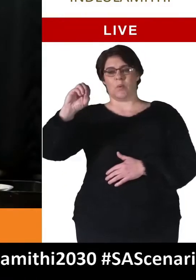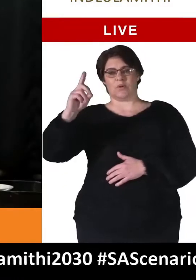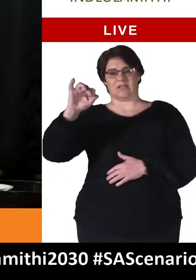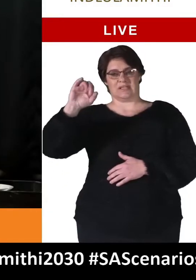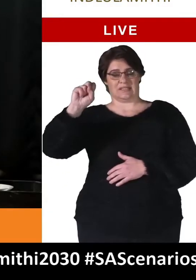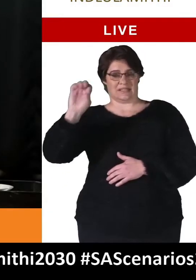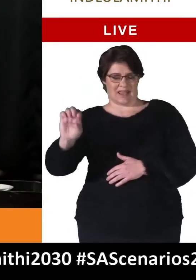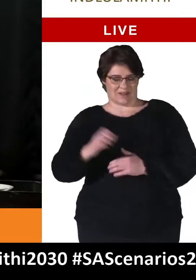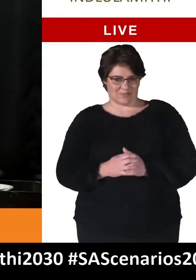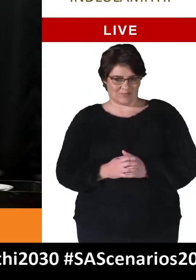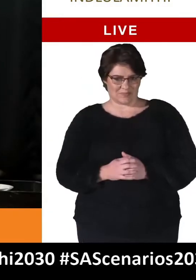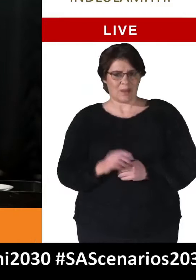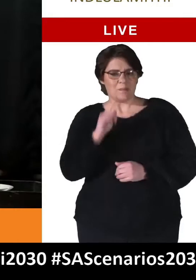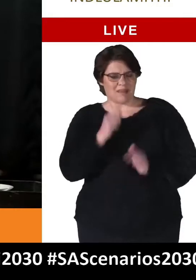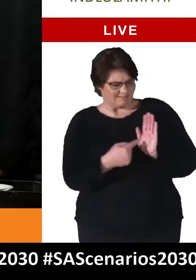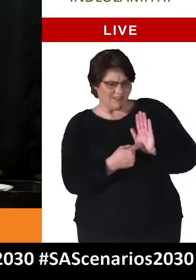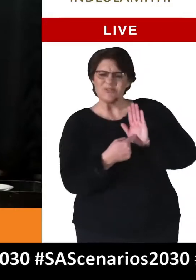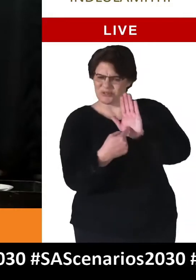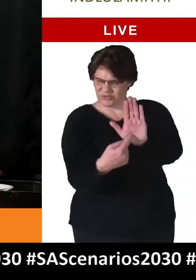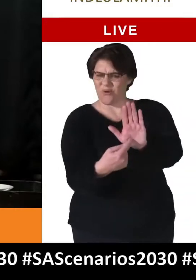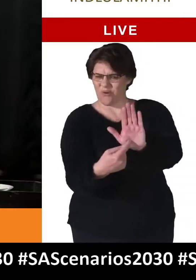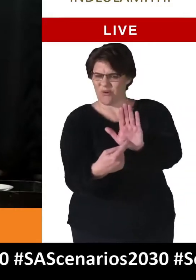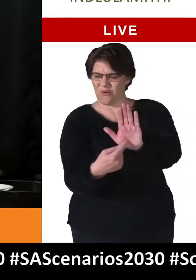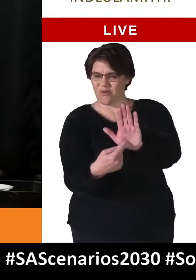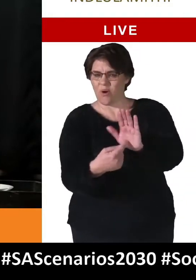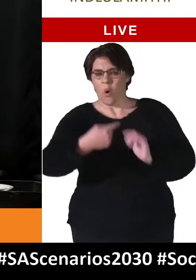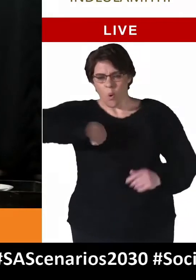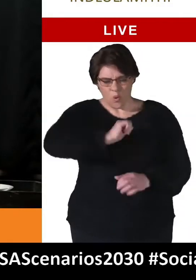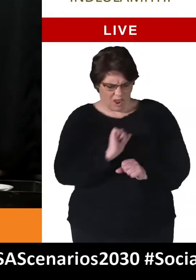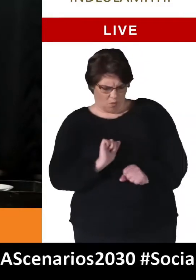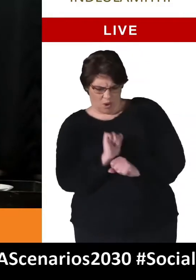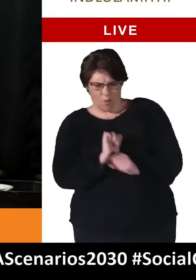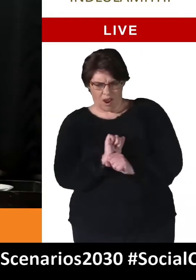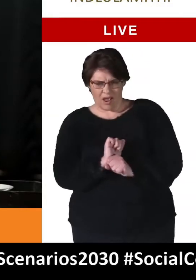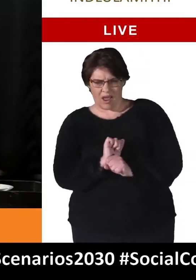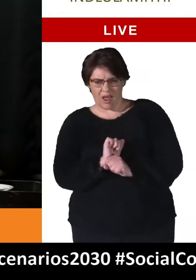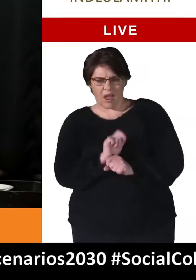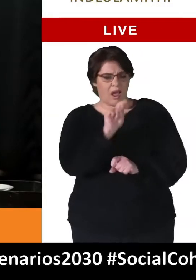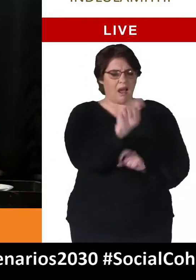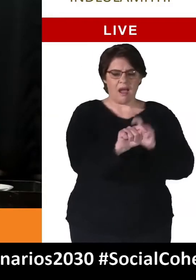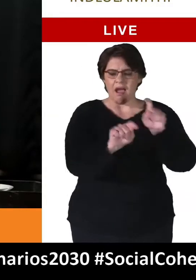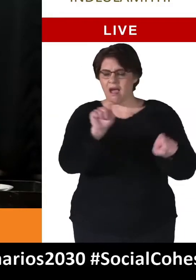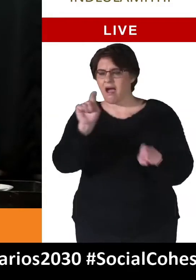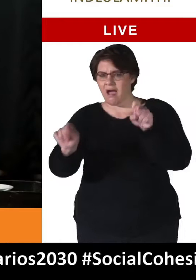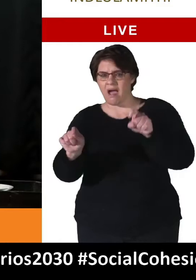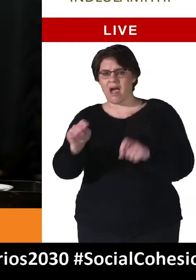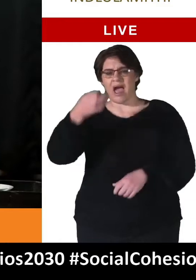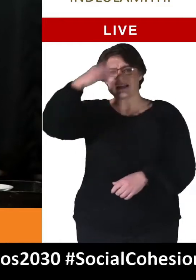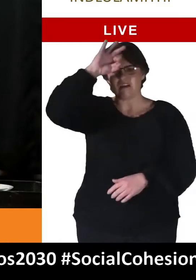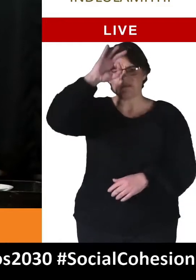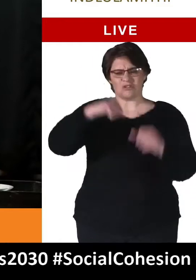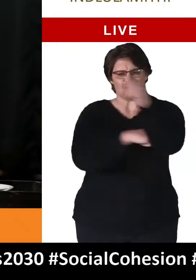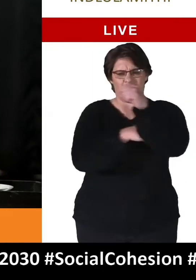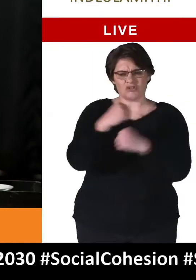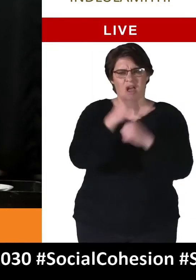itself is symbolic to say our work affects all spheres of government, all branches